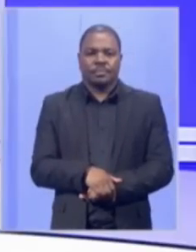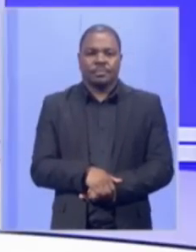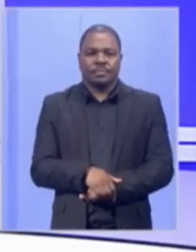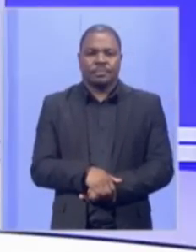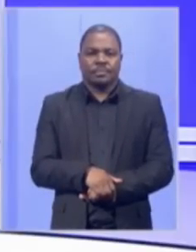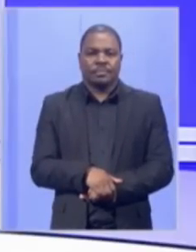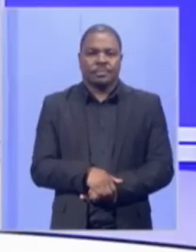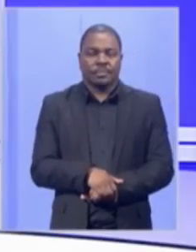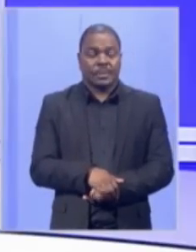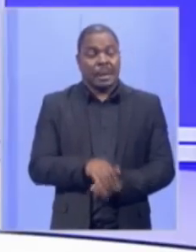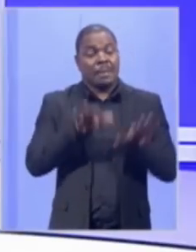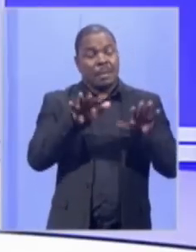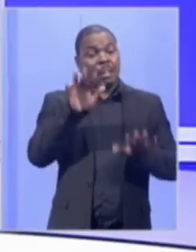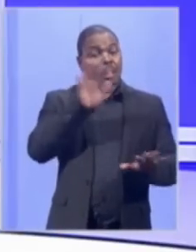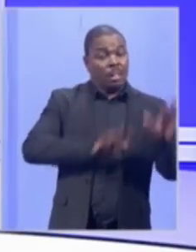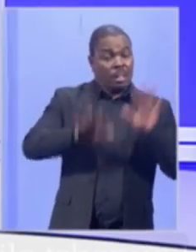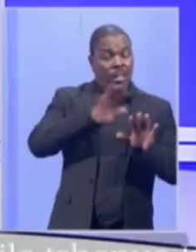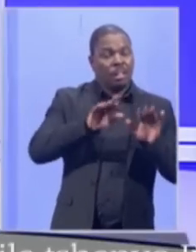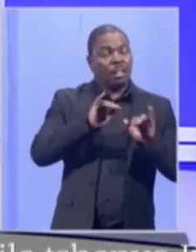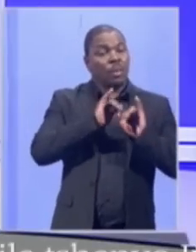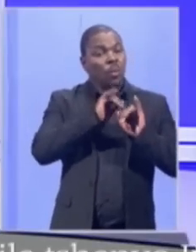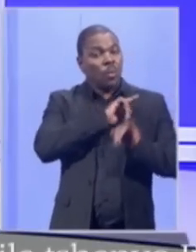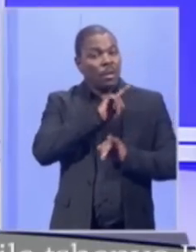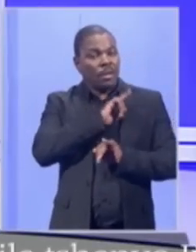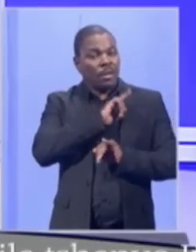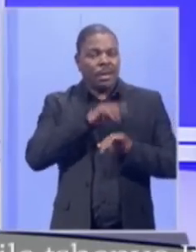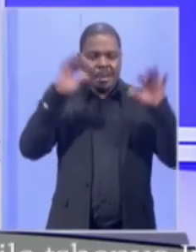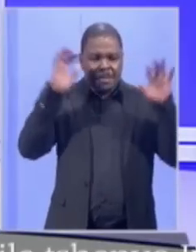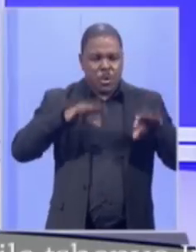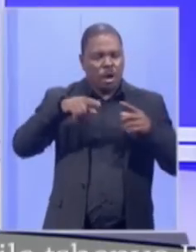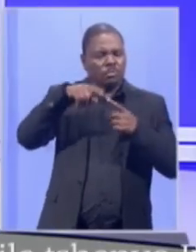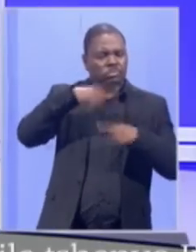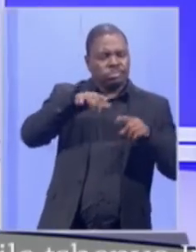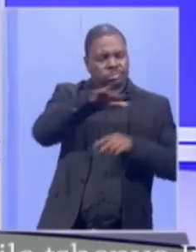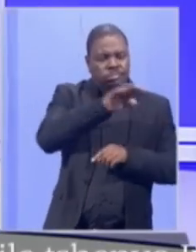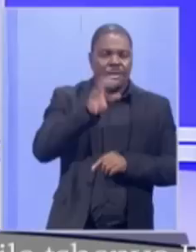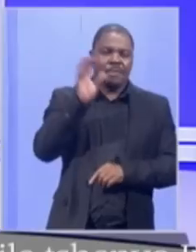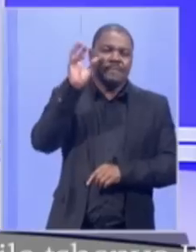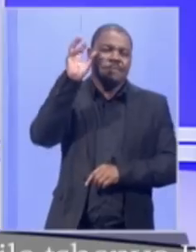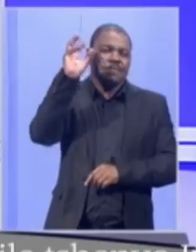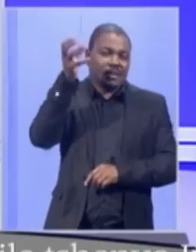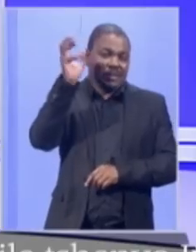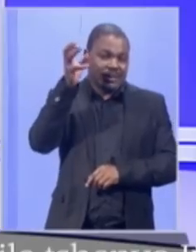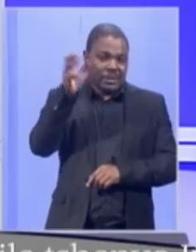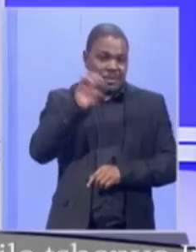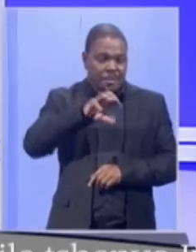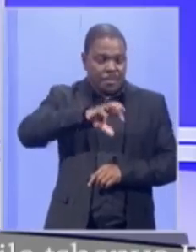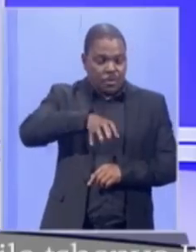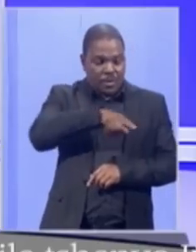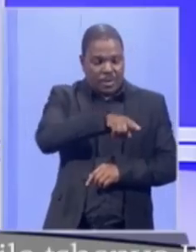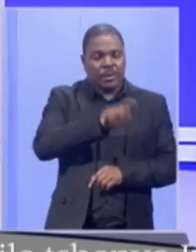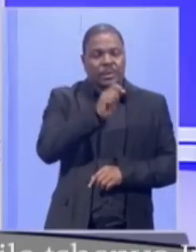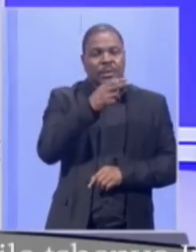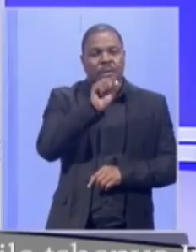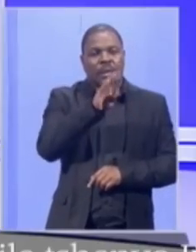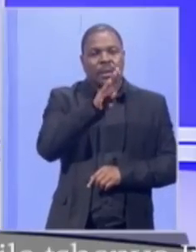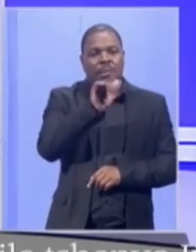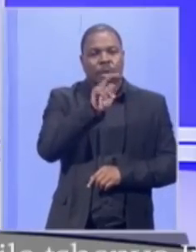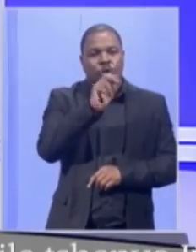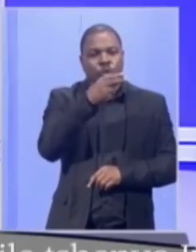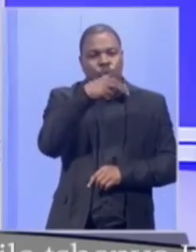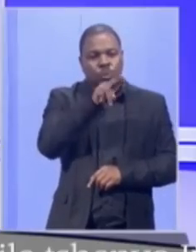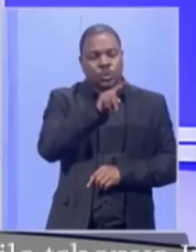Mahlatsipa a angweng ke dipula tse matla le mahadima Thabanchu Free State ba ipiletsa ho mmuso ho ba thusa ka mora hore